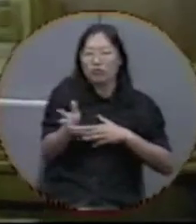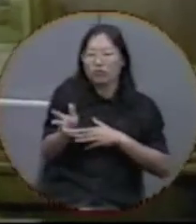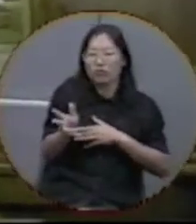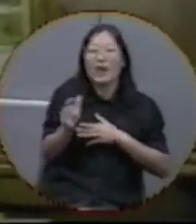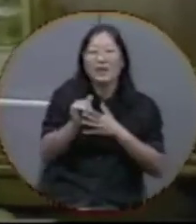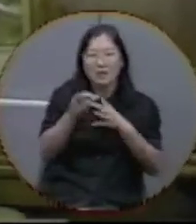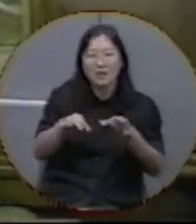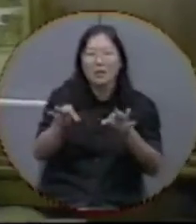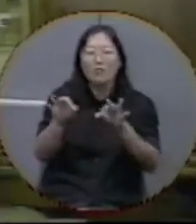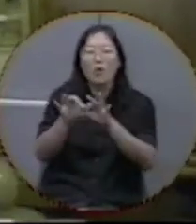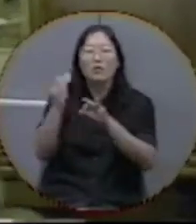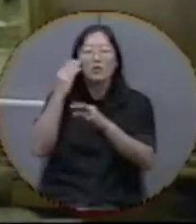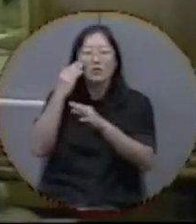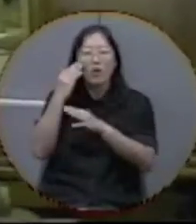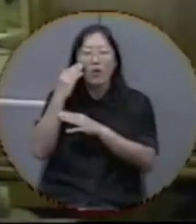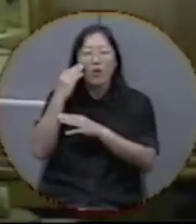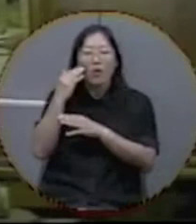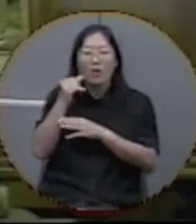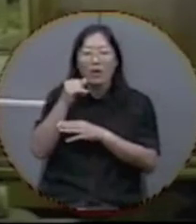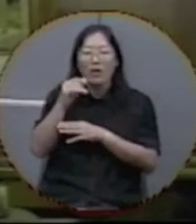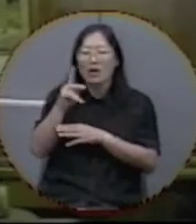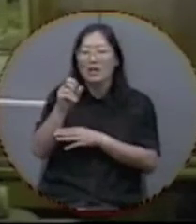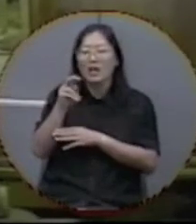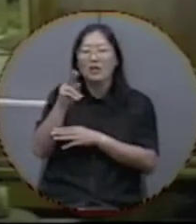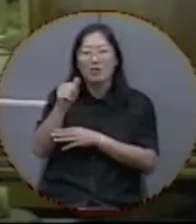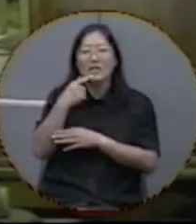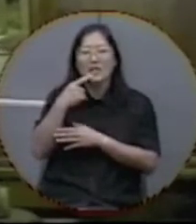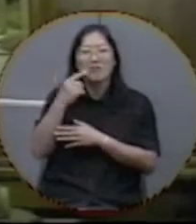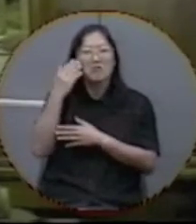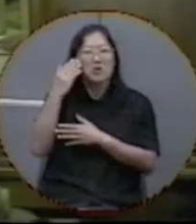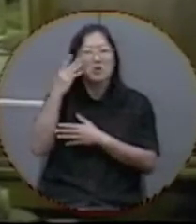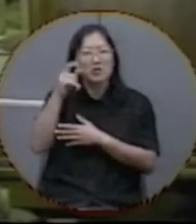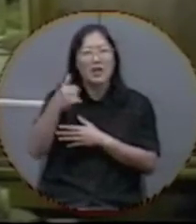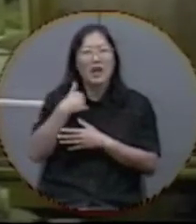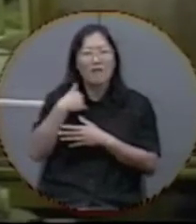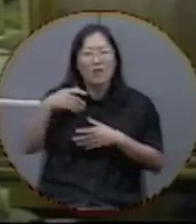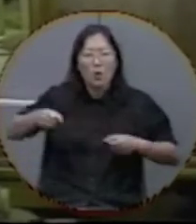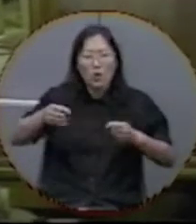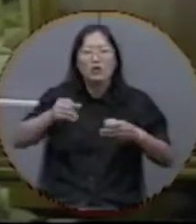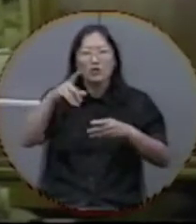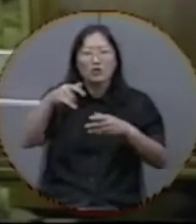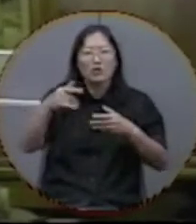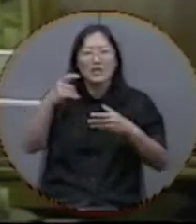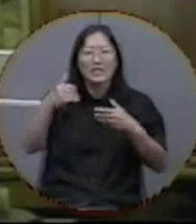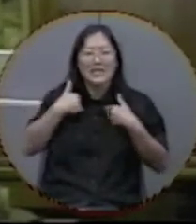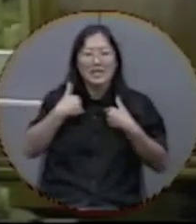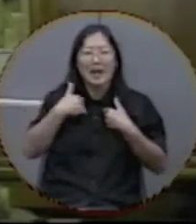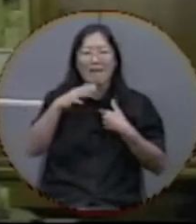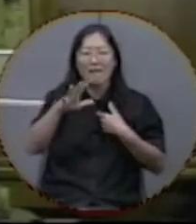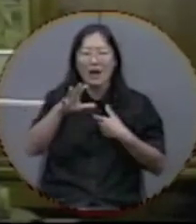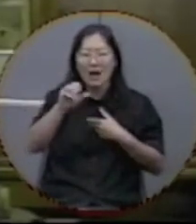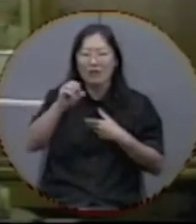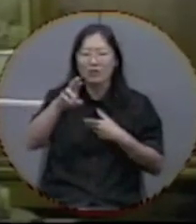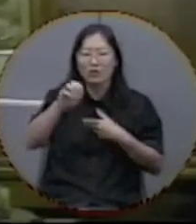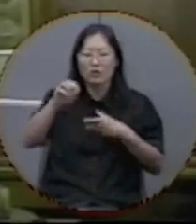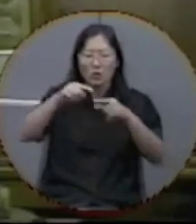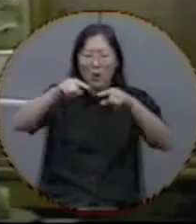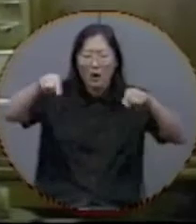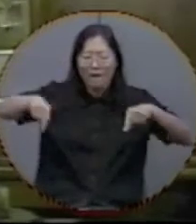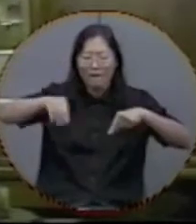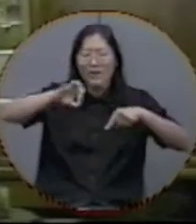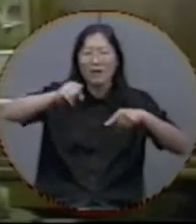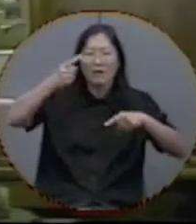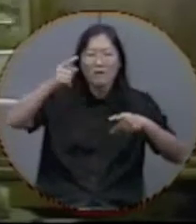Also, it's important to know, especially when you have wheelchairs, that you would have to have at least 5 square feet of turning radius, especially for